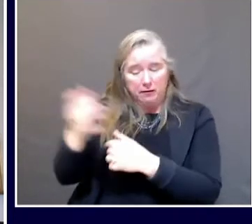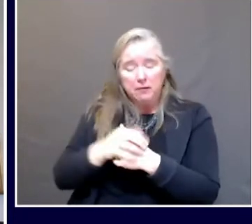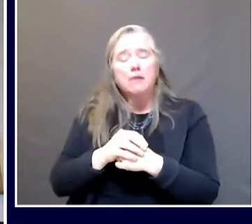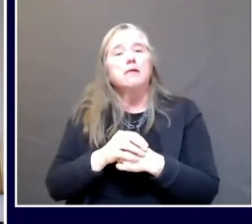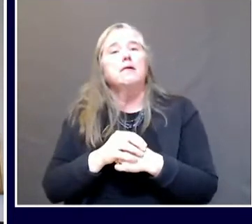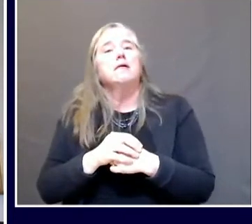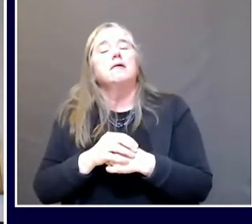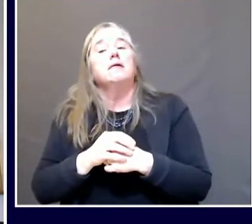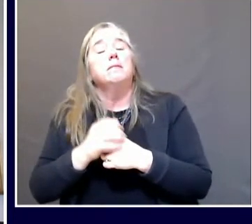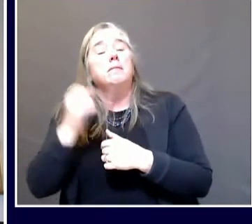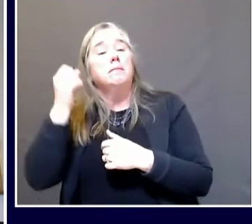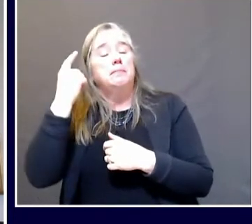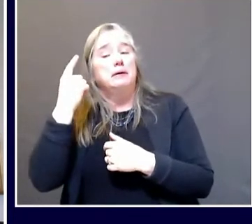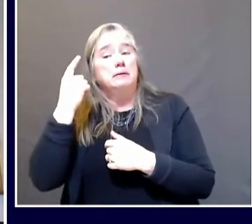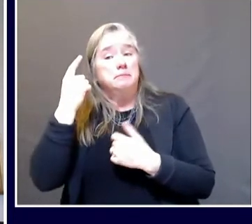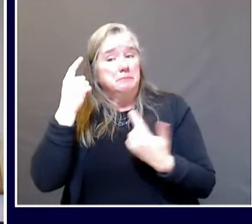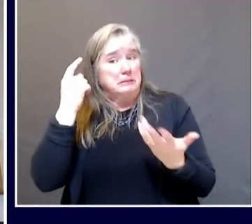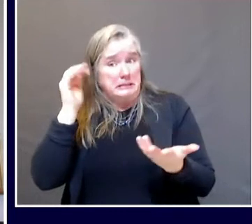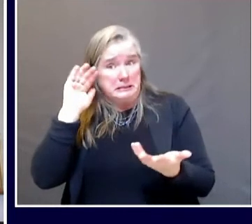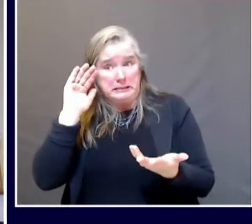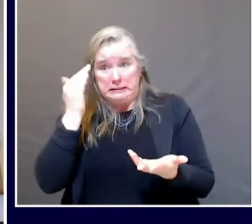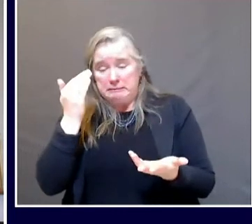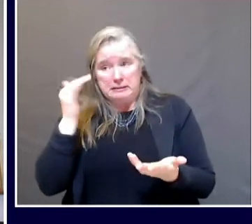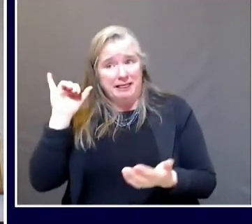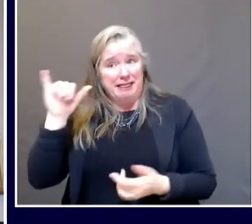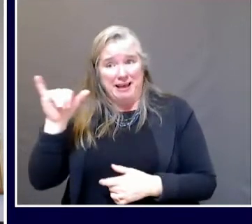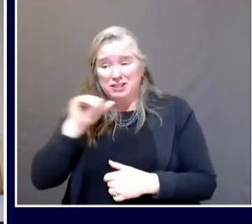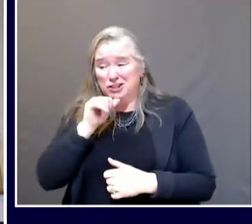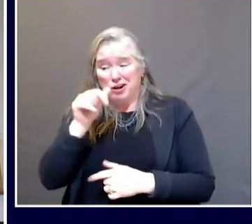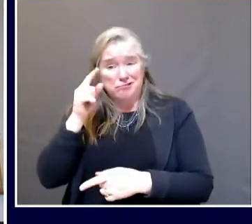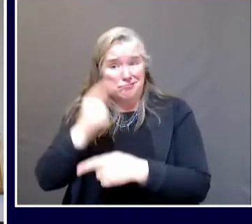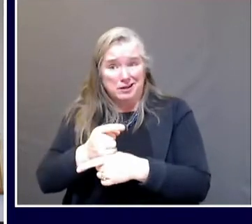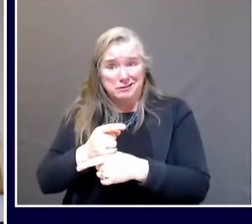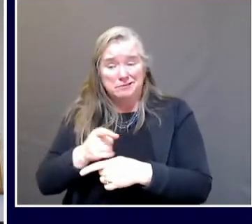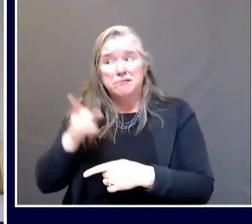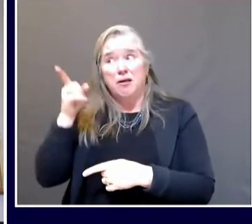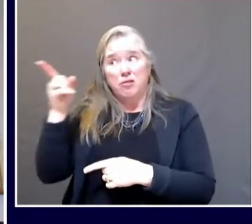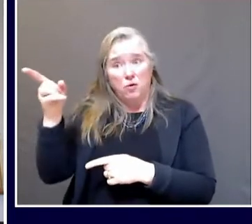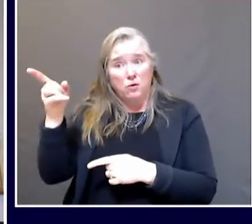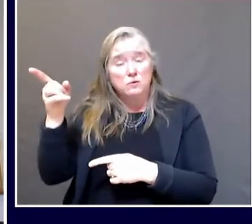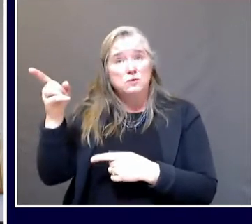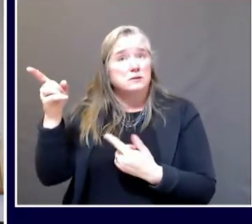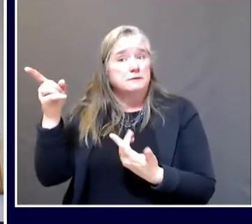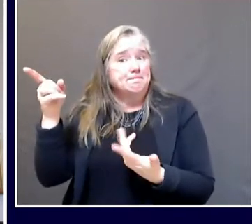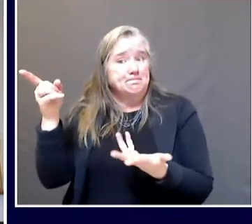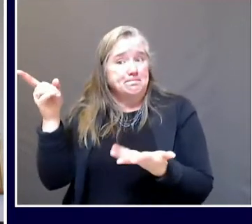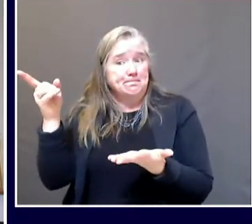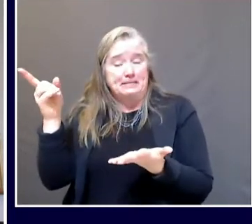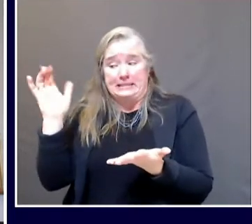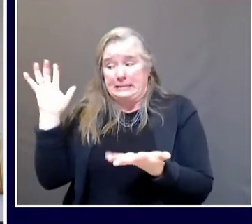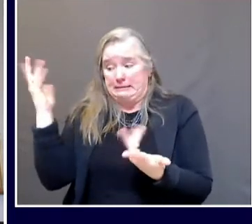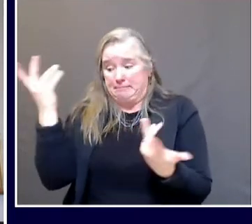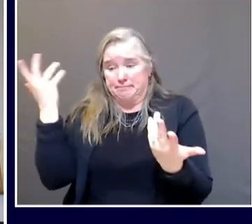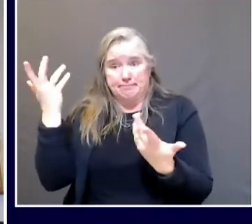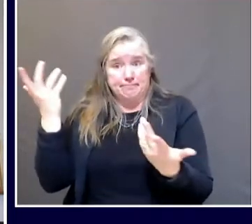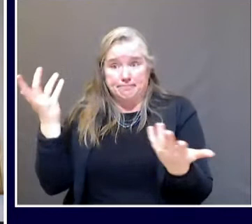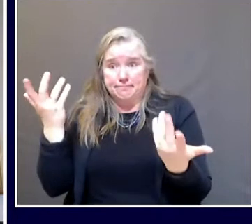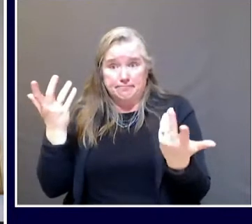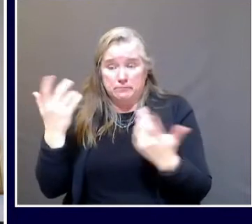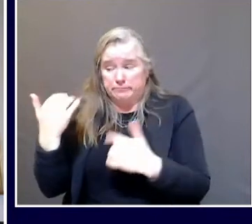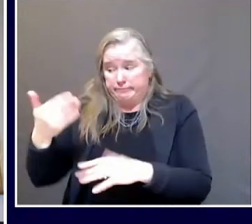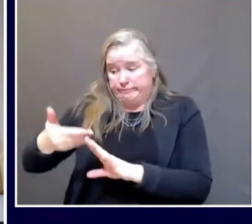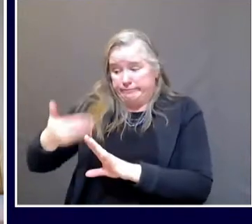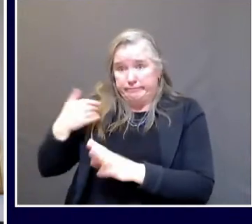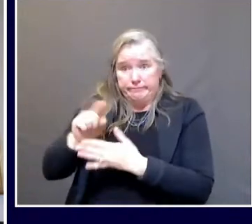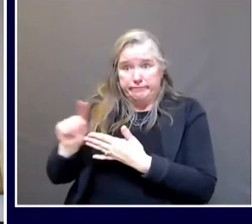that those second doses were not on the shelves. Indeed, they had been released at some point, some number of